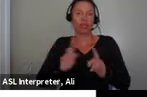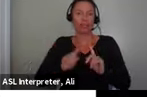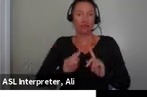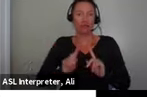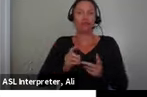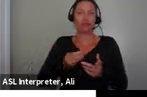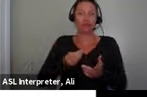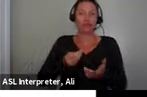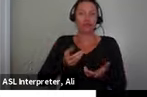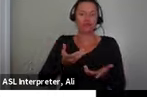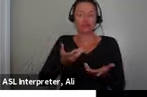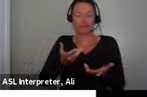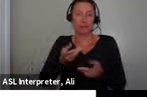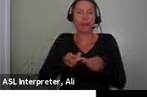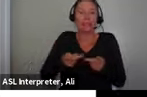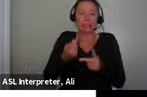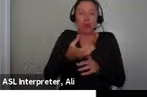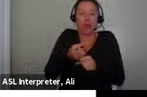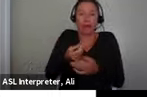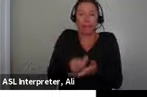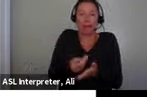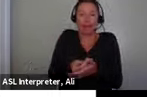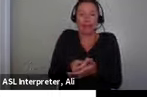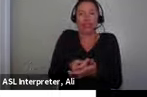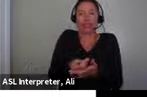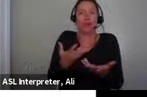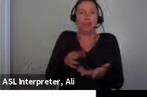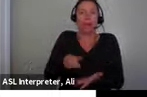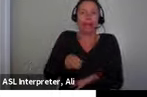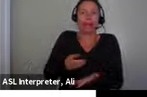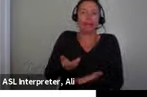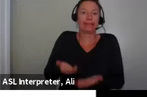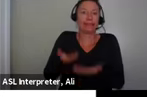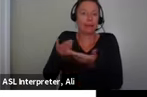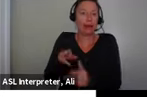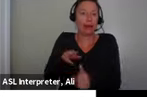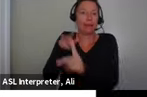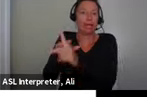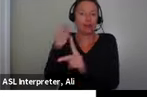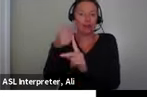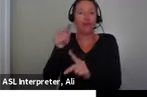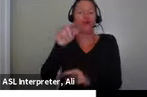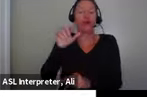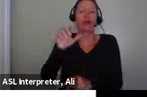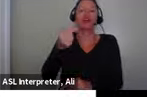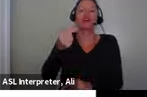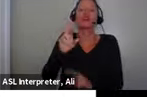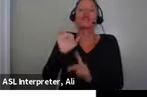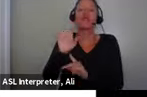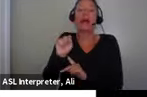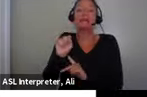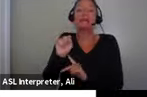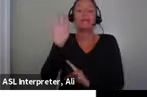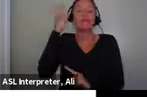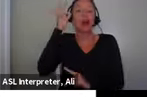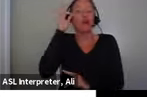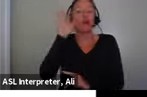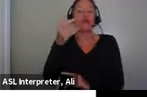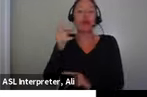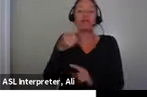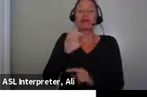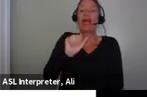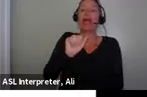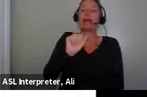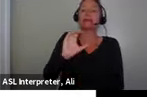submitting applications to other federal and state grants, such as ATP, which is the Active Transportation Program.